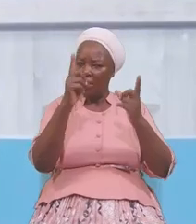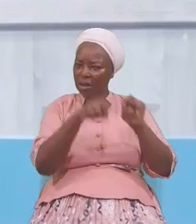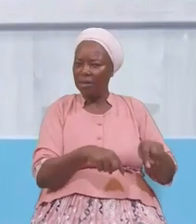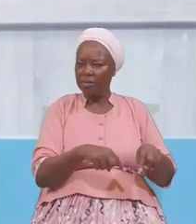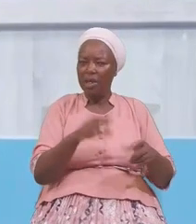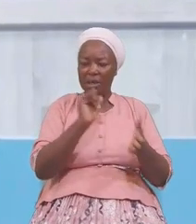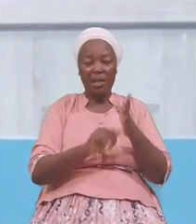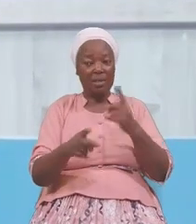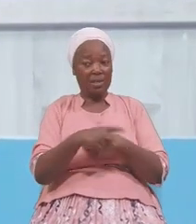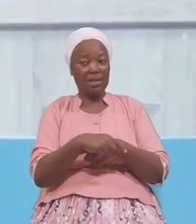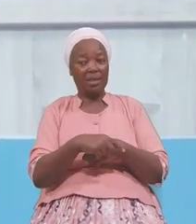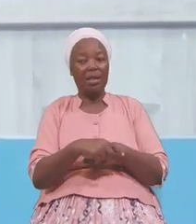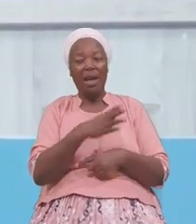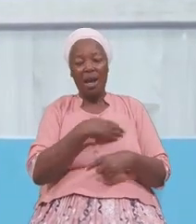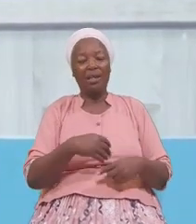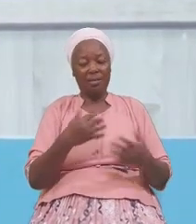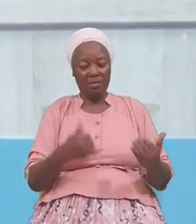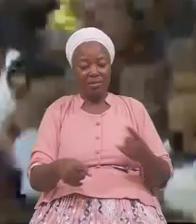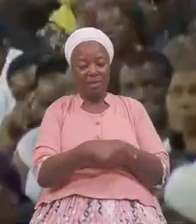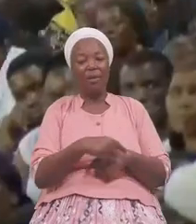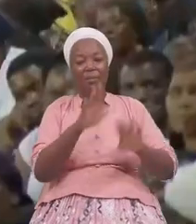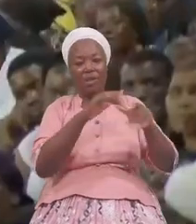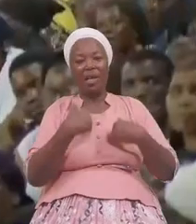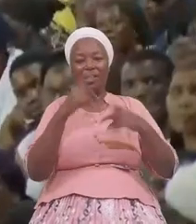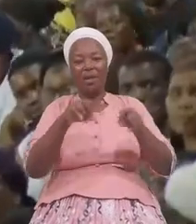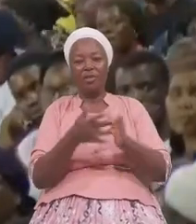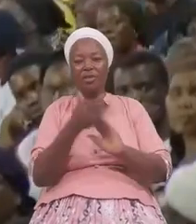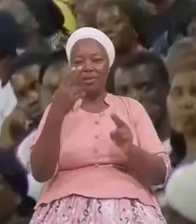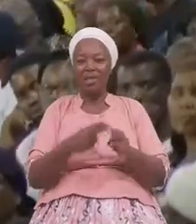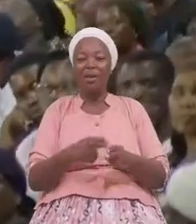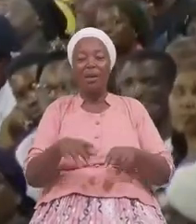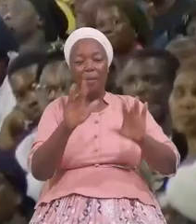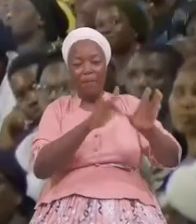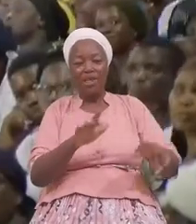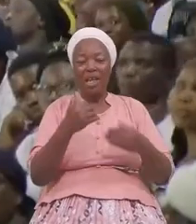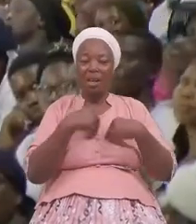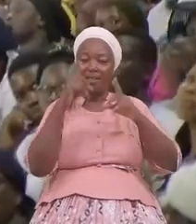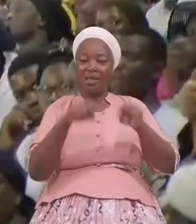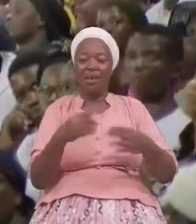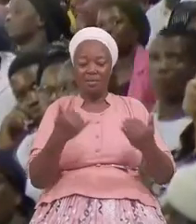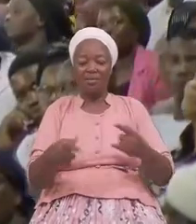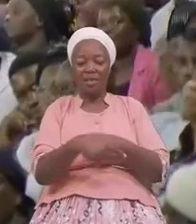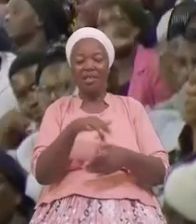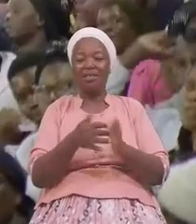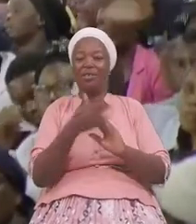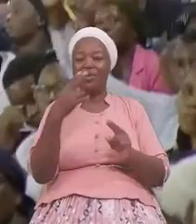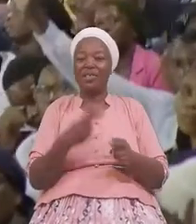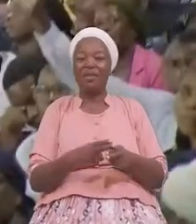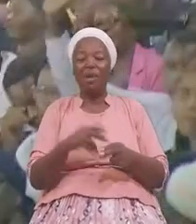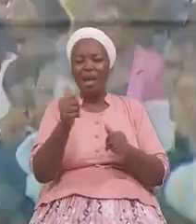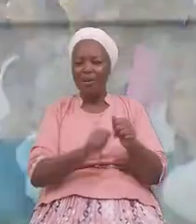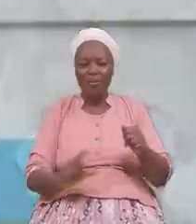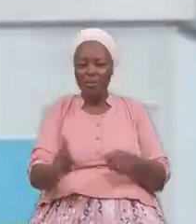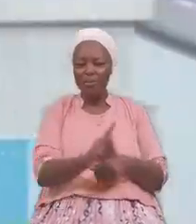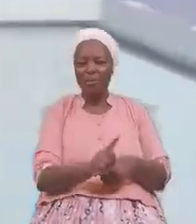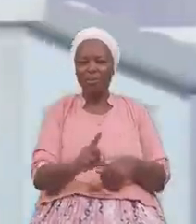that day. Mercy has come today. I said mercy has come today.